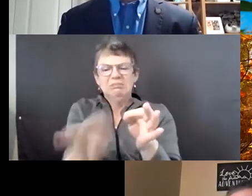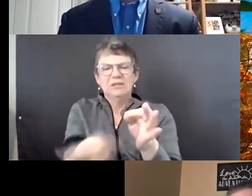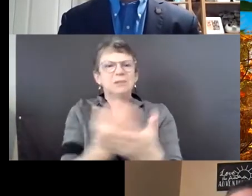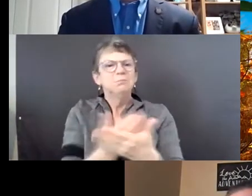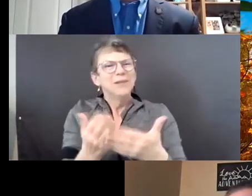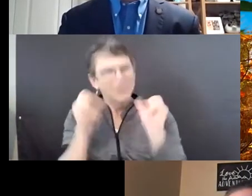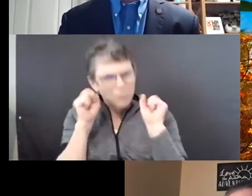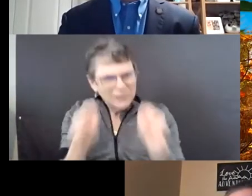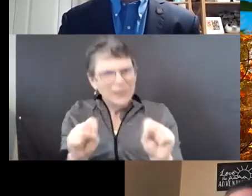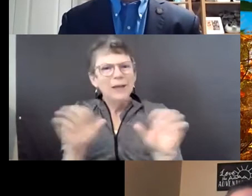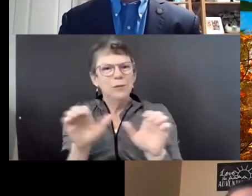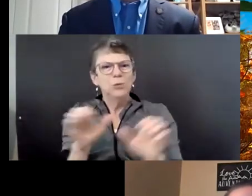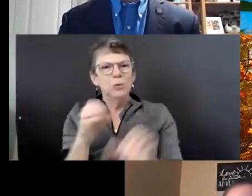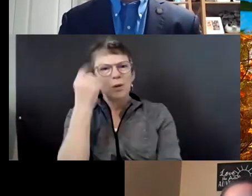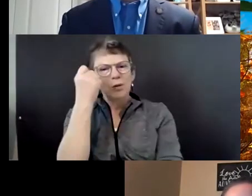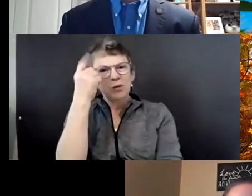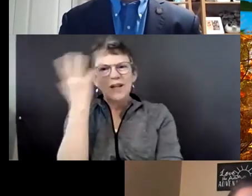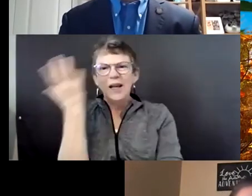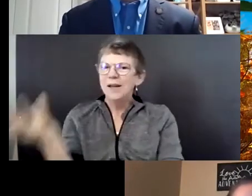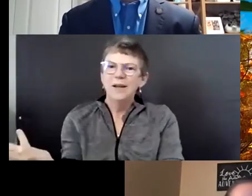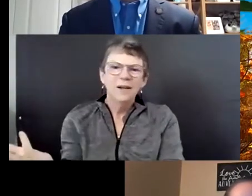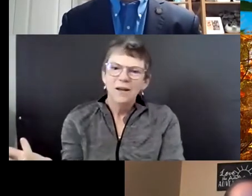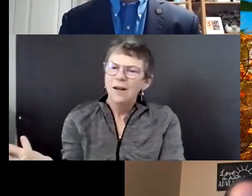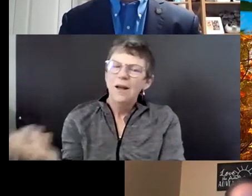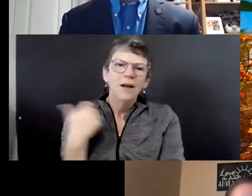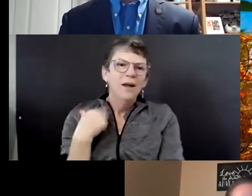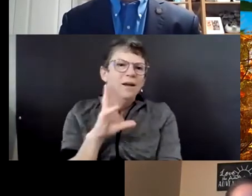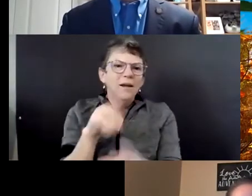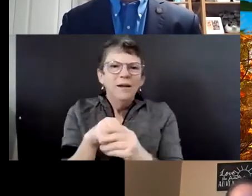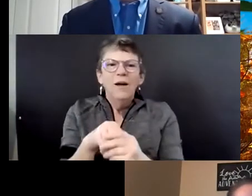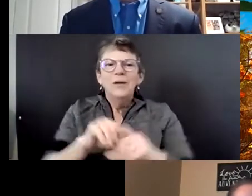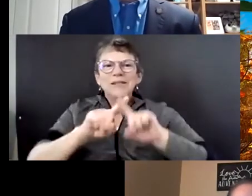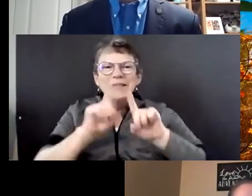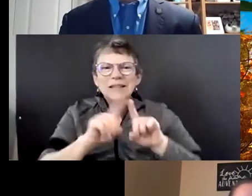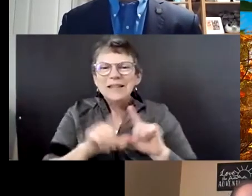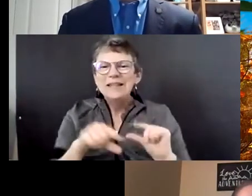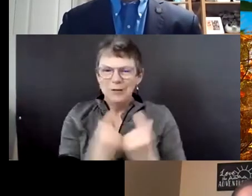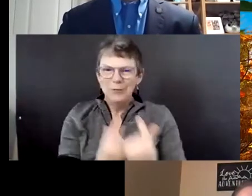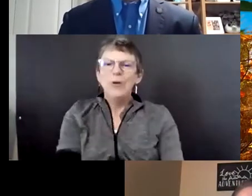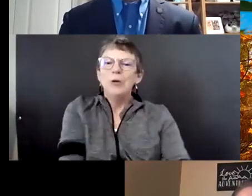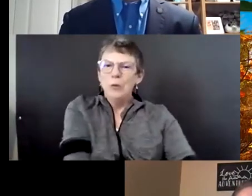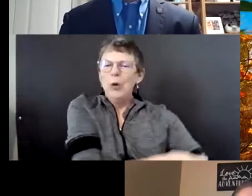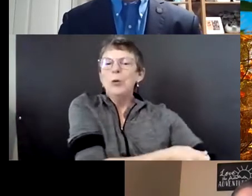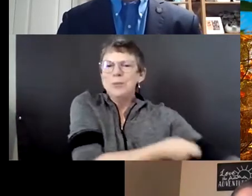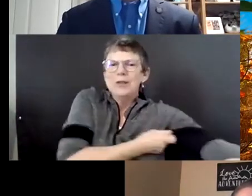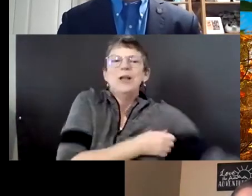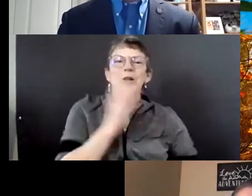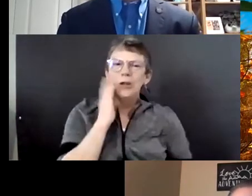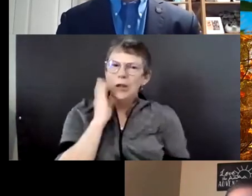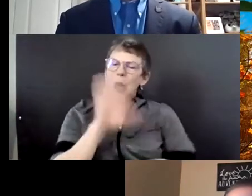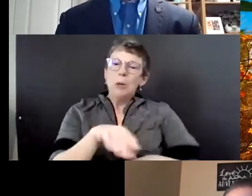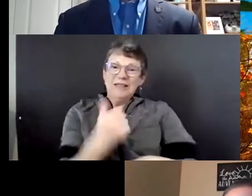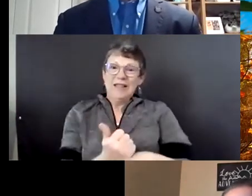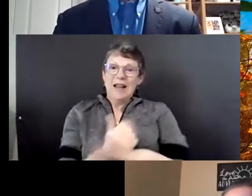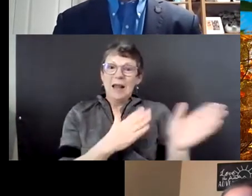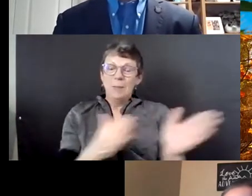realize, honestly, as I've been at different groups, kind of setting a plan for the next pandemic. Hopefully we